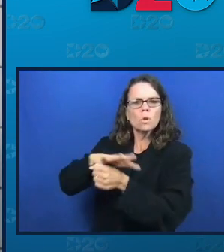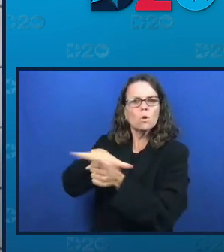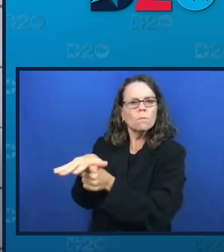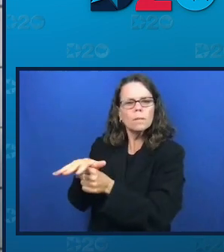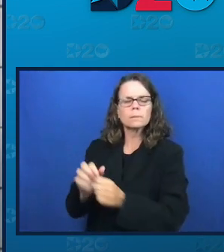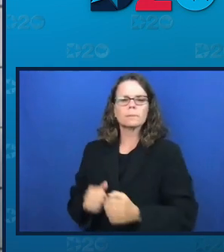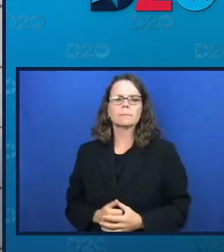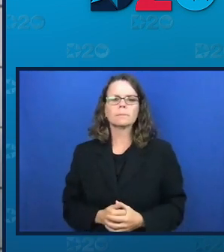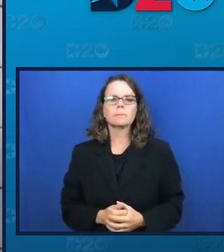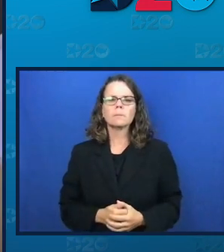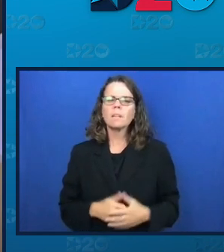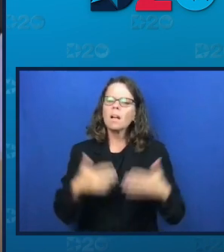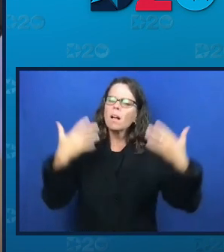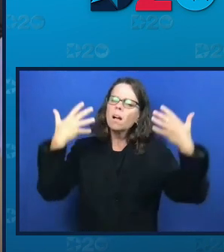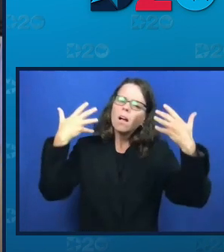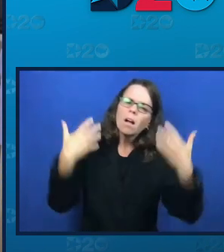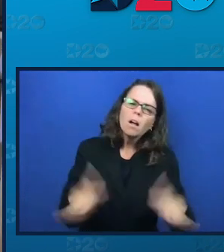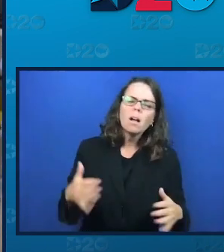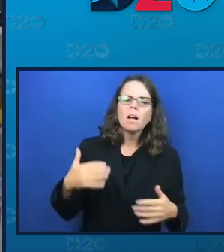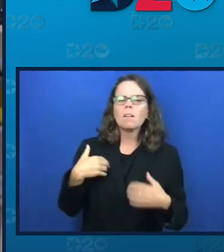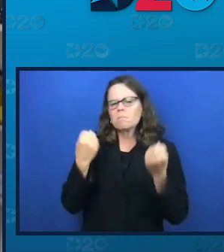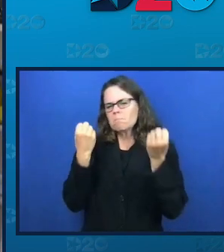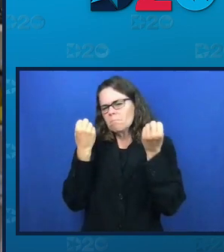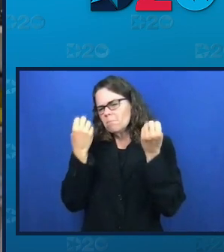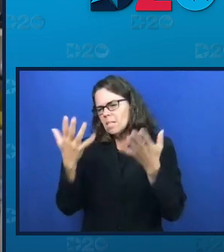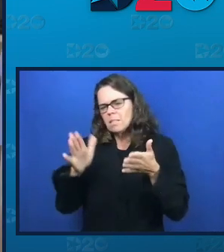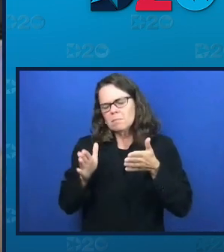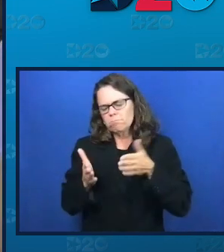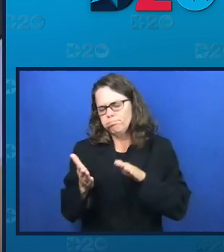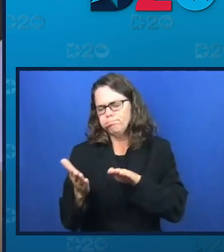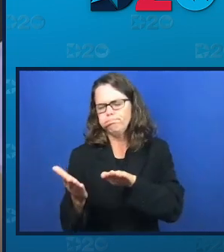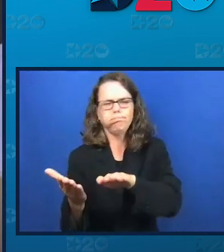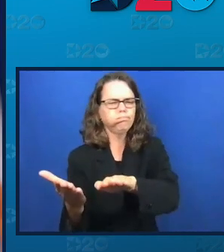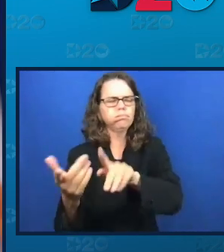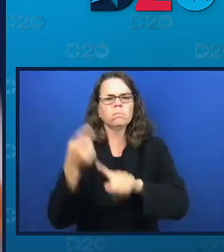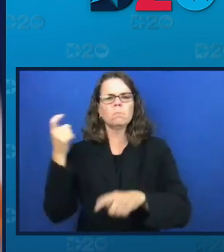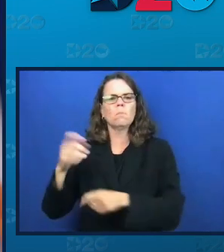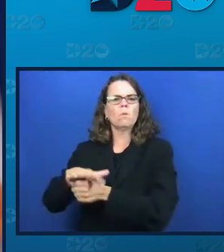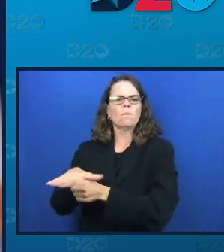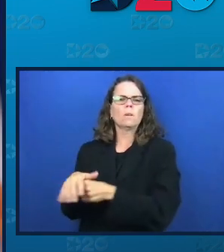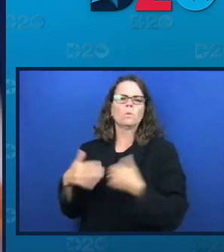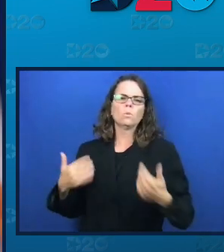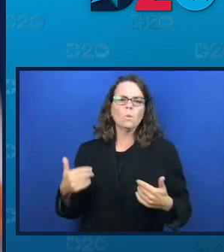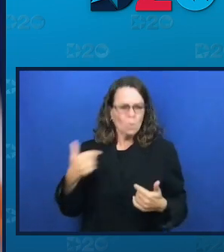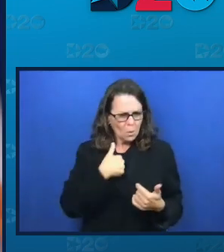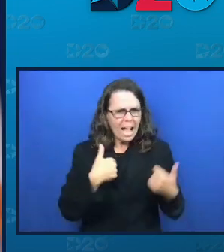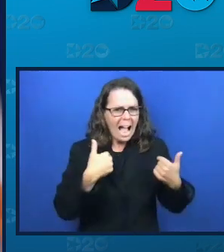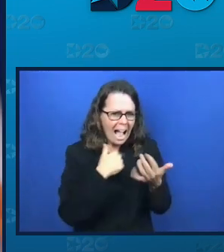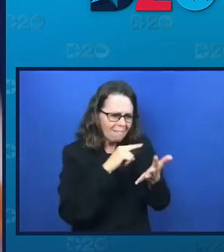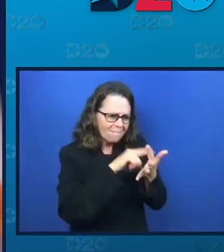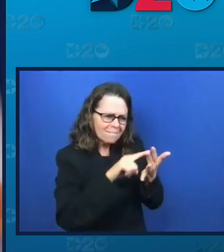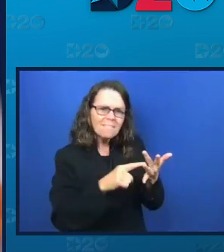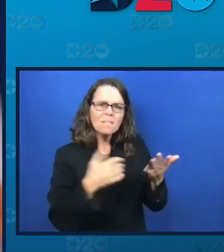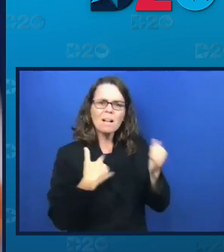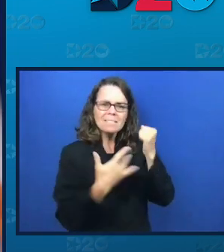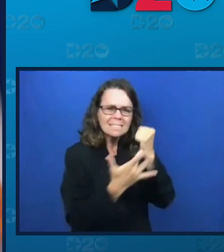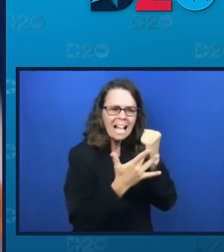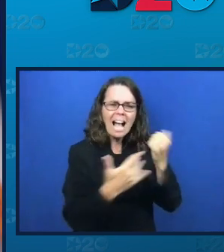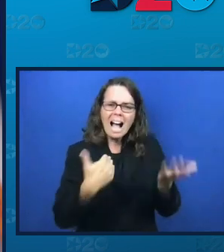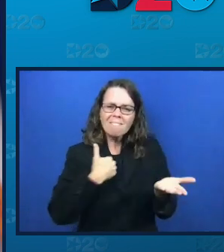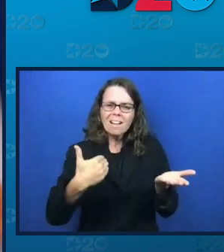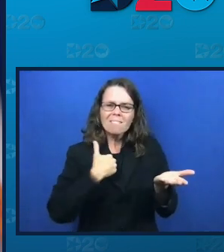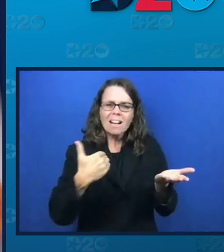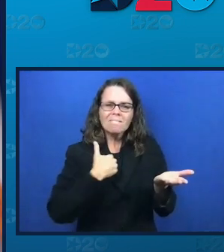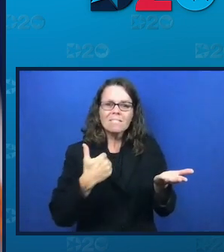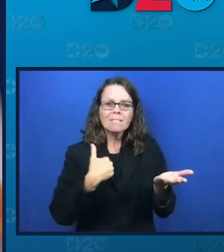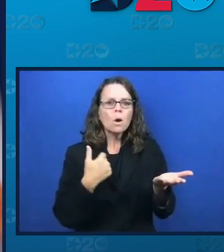We have the talent, resources, and technology. What we're missing is leadership. We need a leader who works